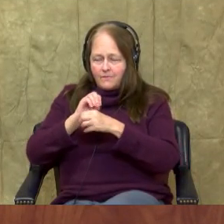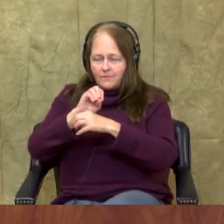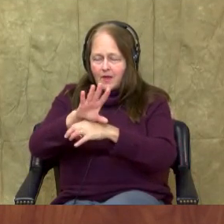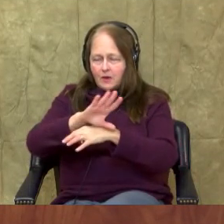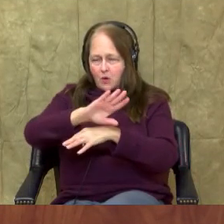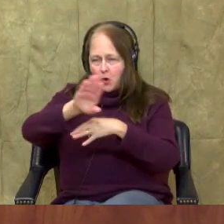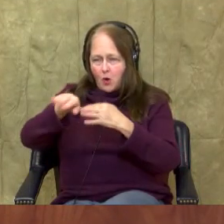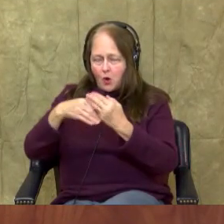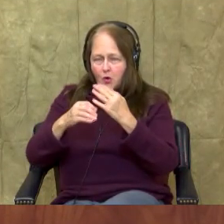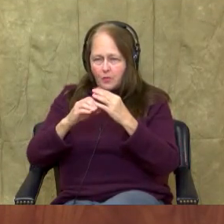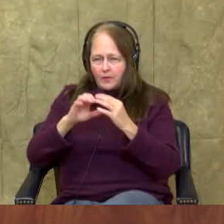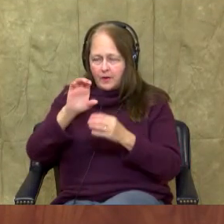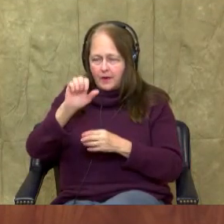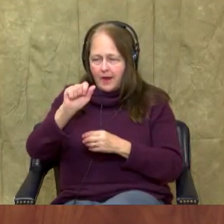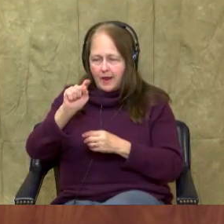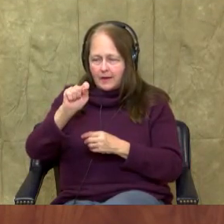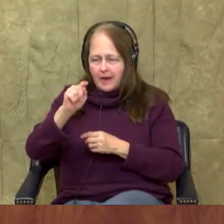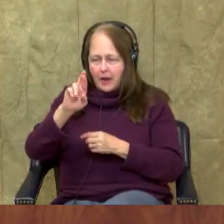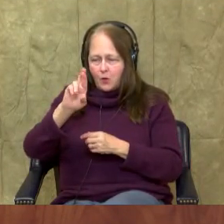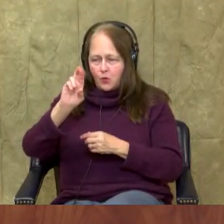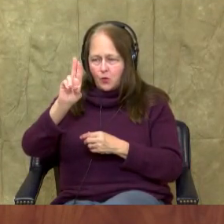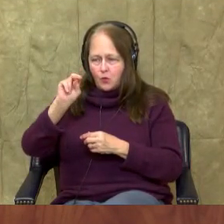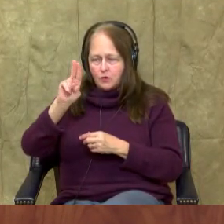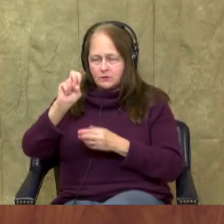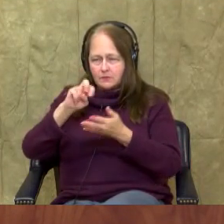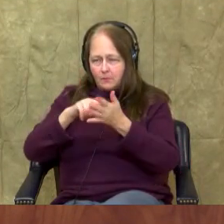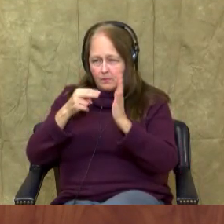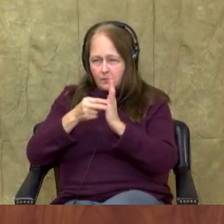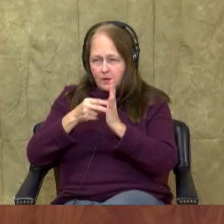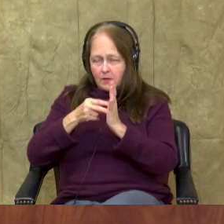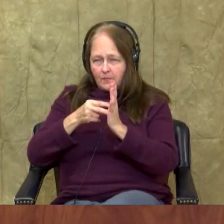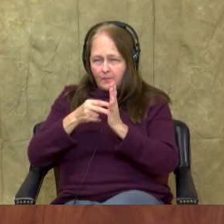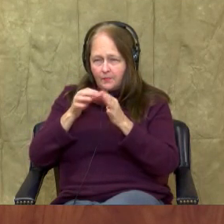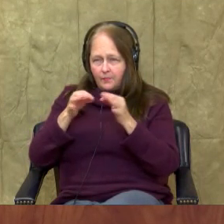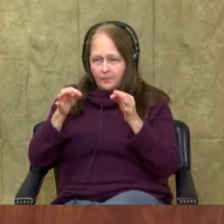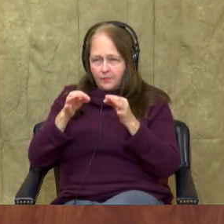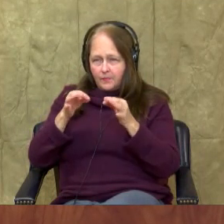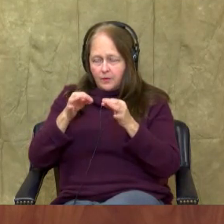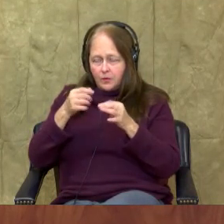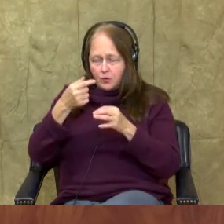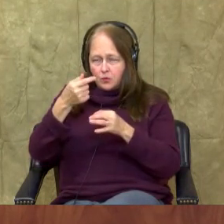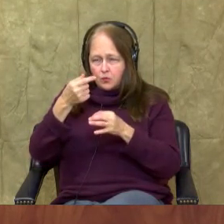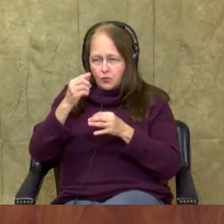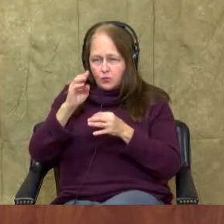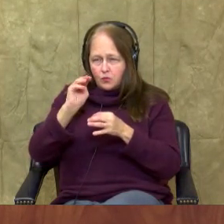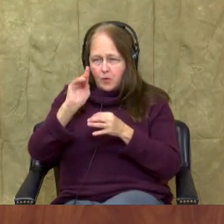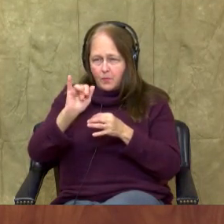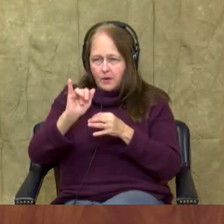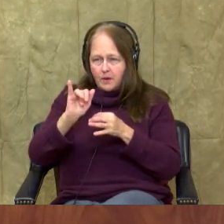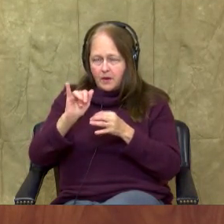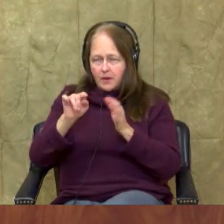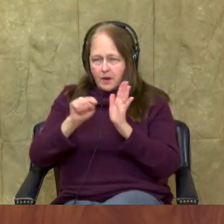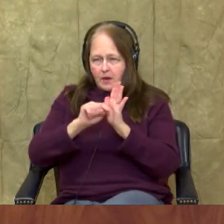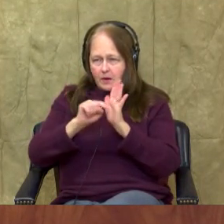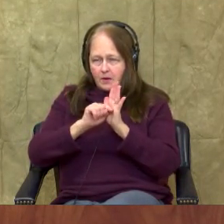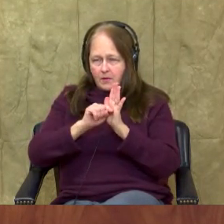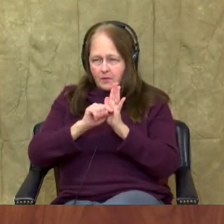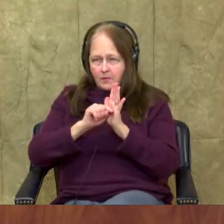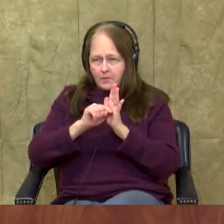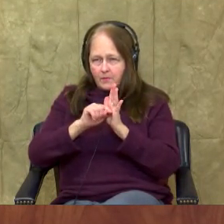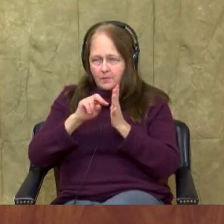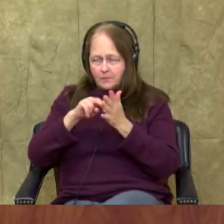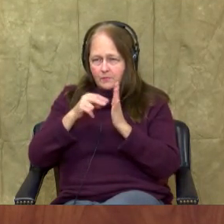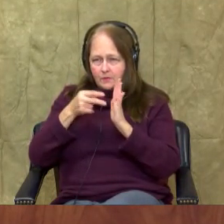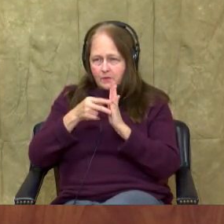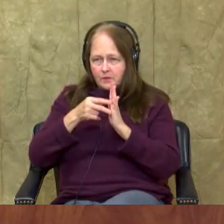So, what does cantankerous mean? Well, here in the sentence, we have grumpy and we have negative, which means cantankerous